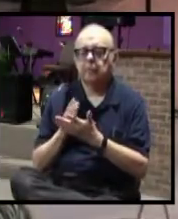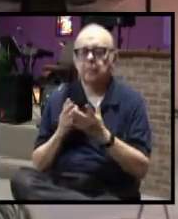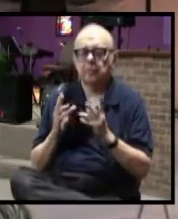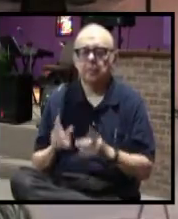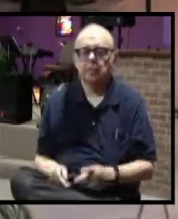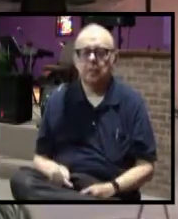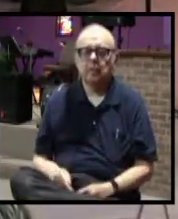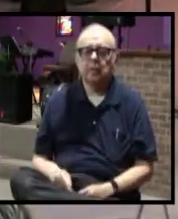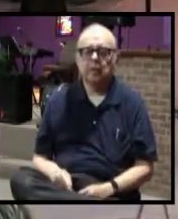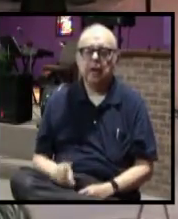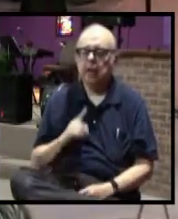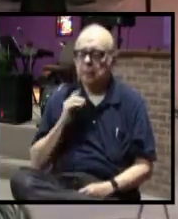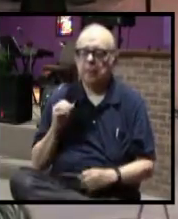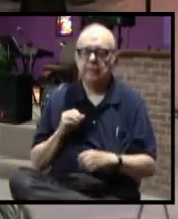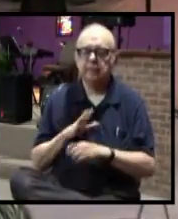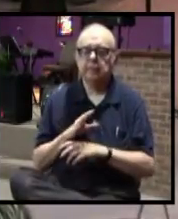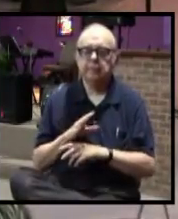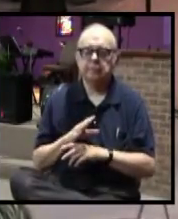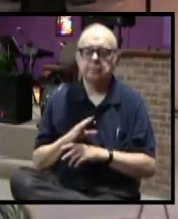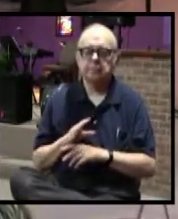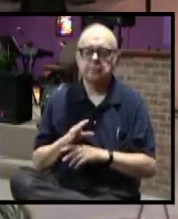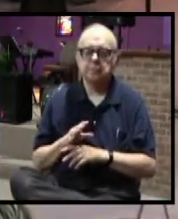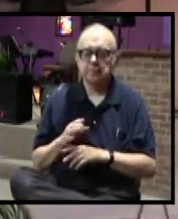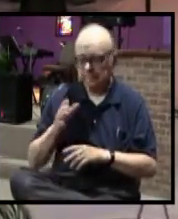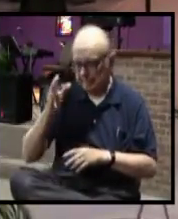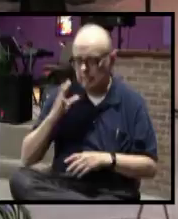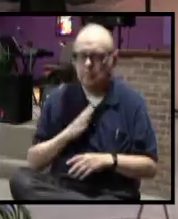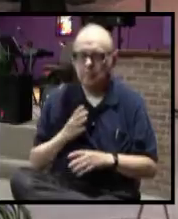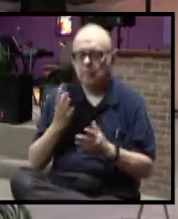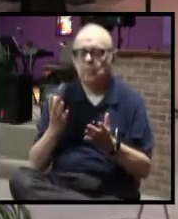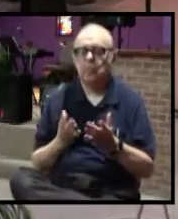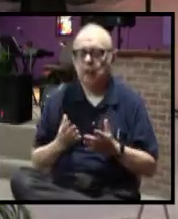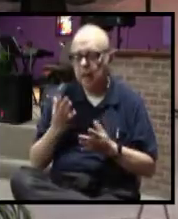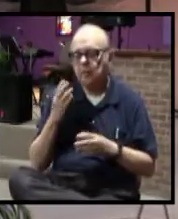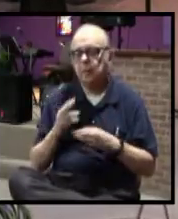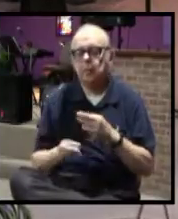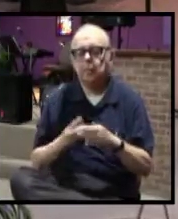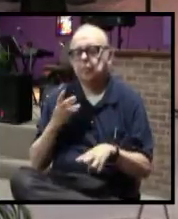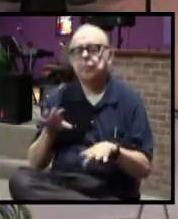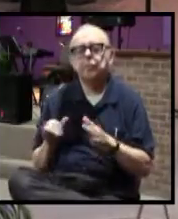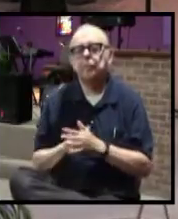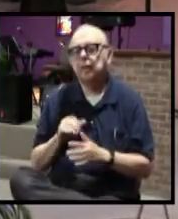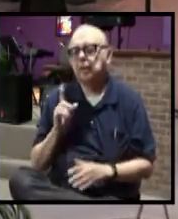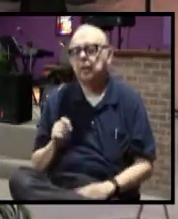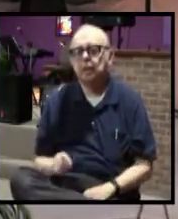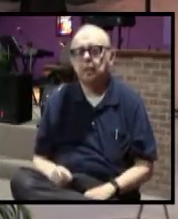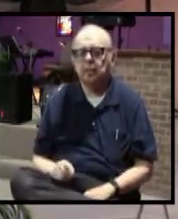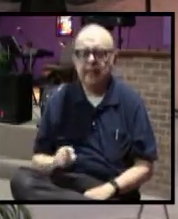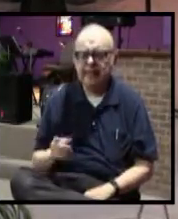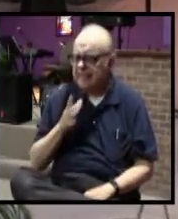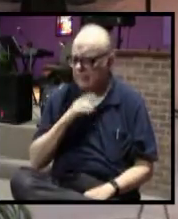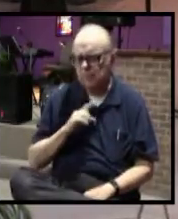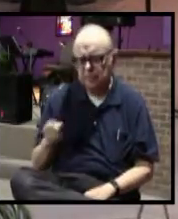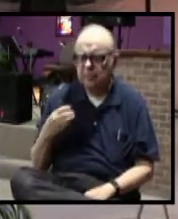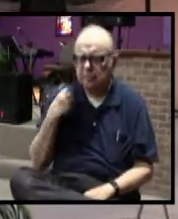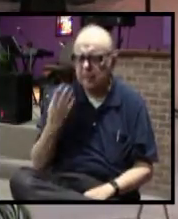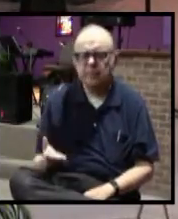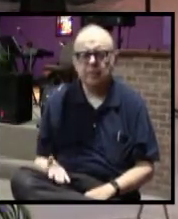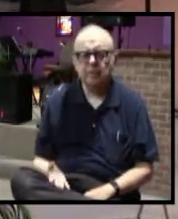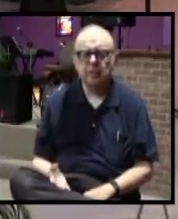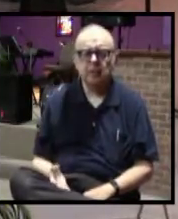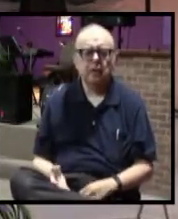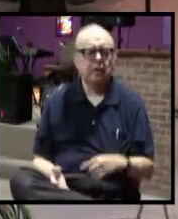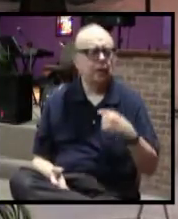somebody. And it had so much impact that he wanted to know why in the world would you do that? She's a